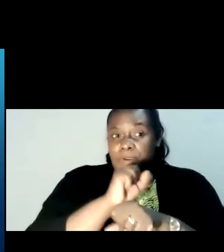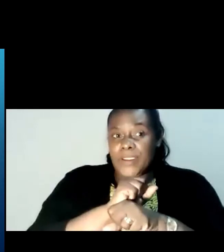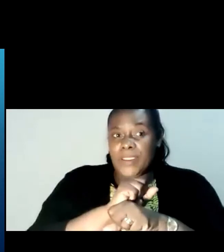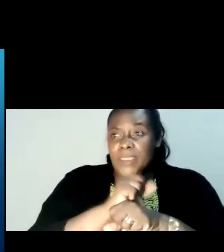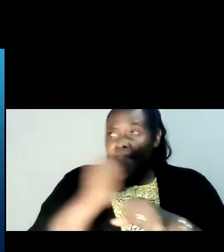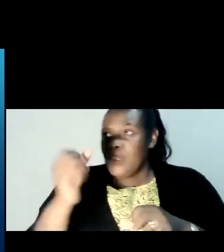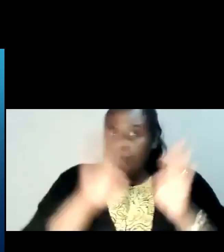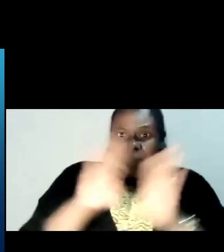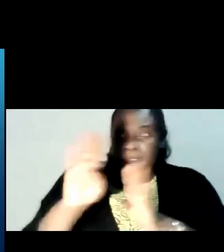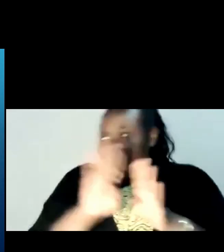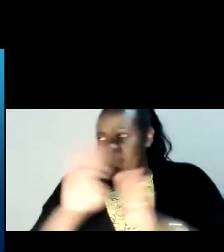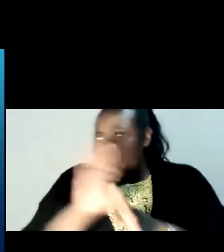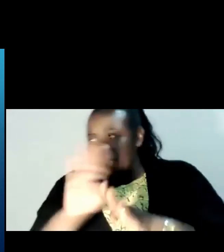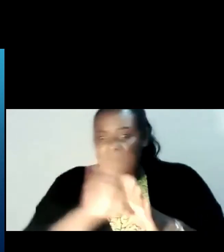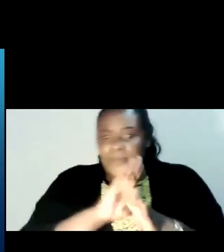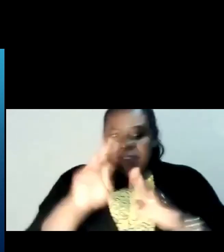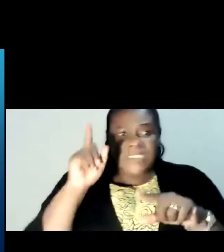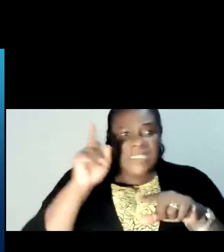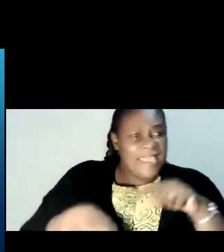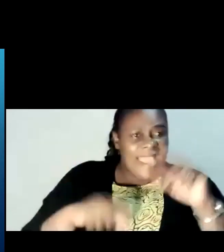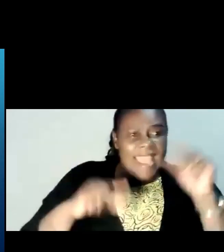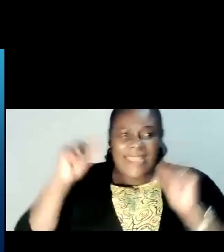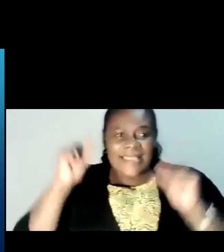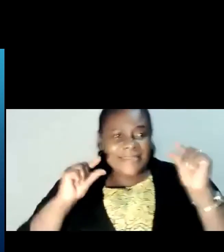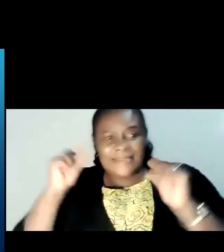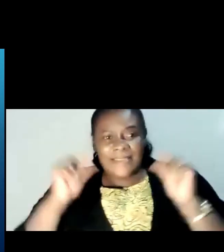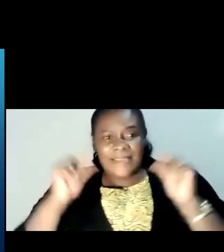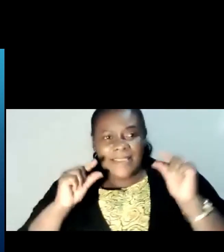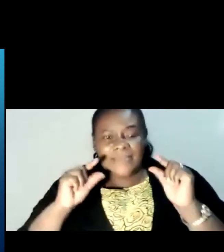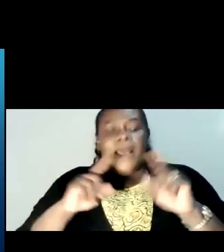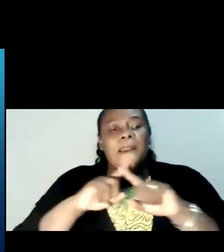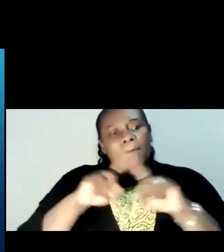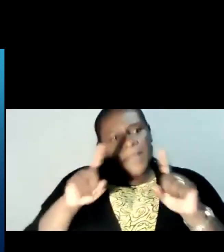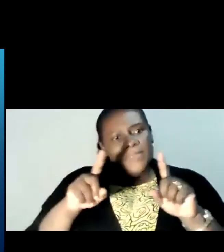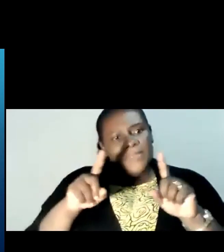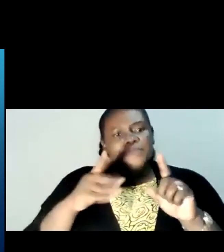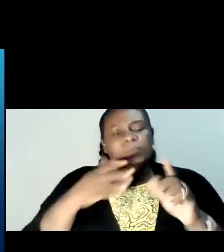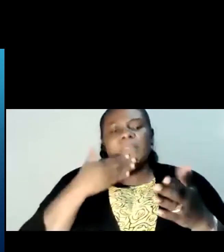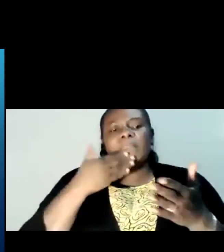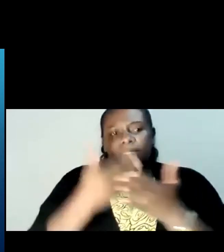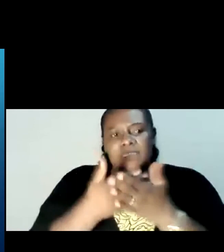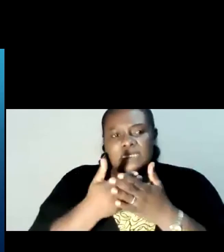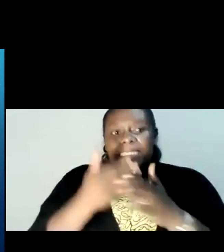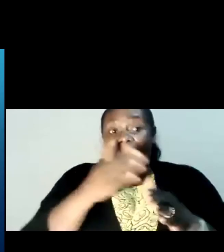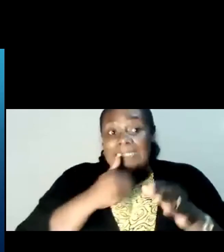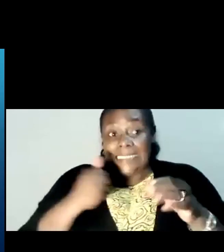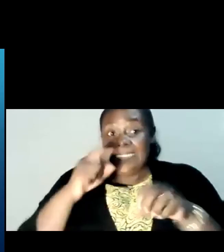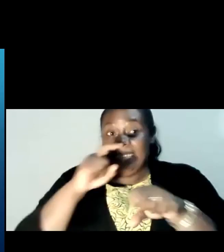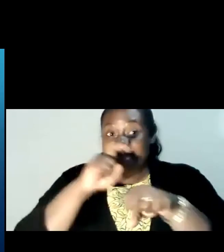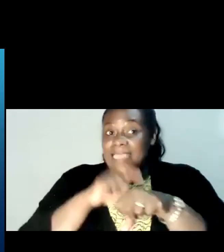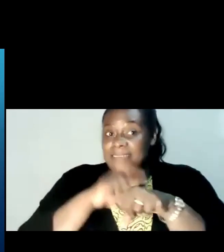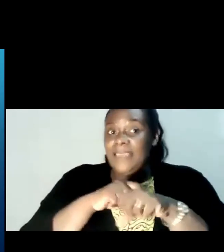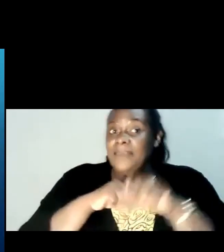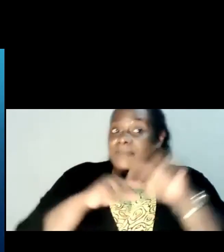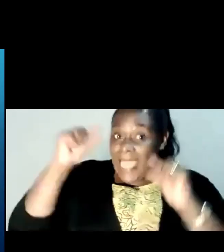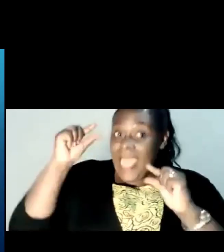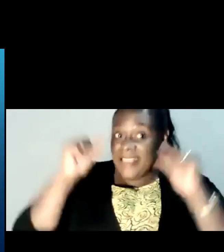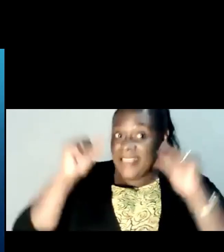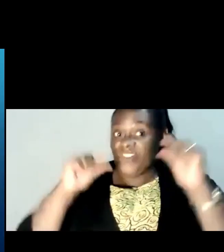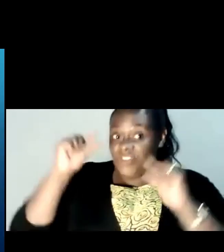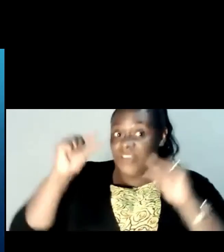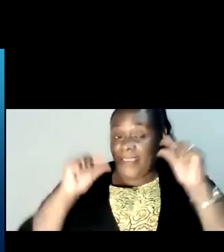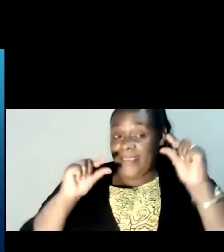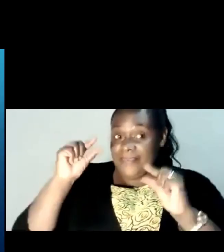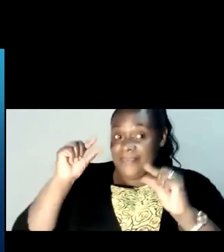but it's definitely worth the effort to carve out the time in your schedule each week to get in a decent amount